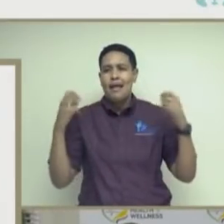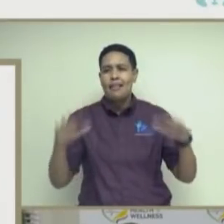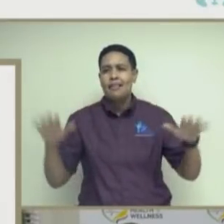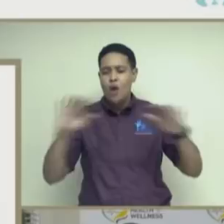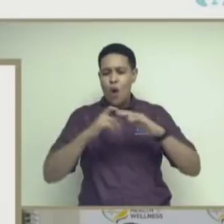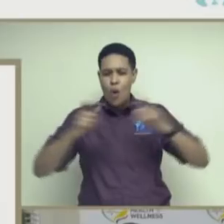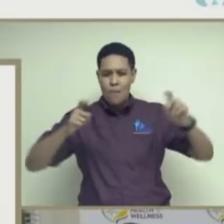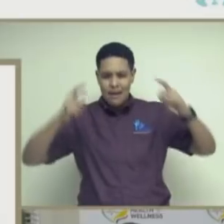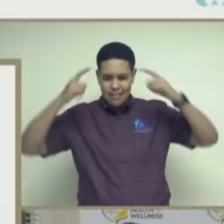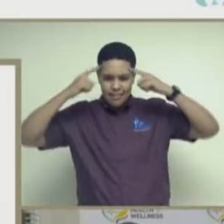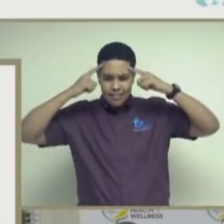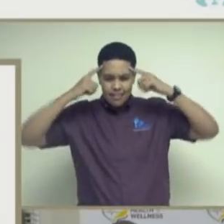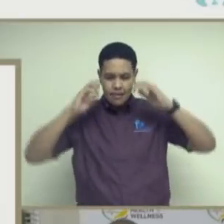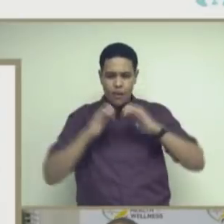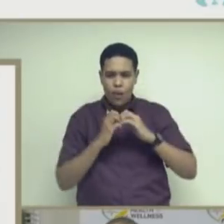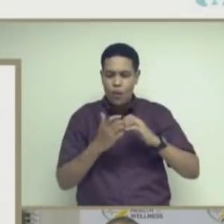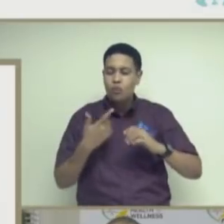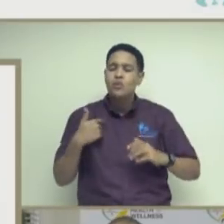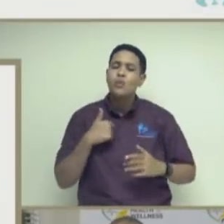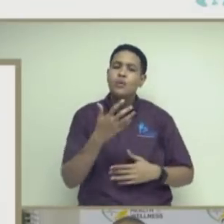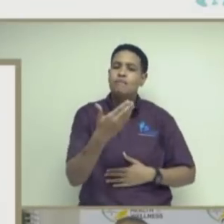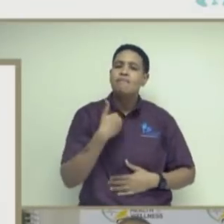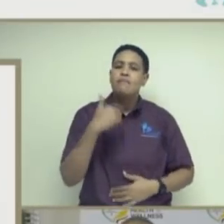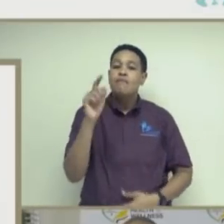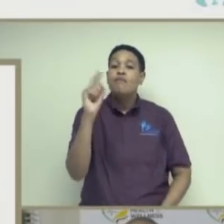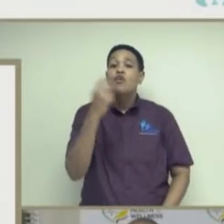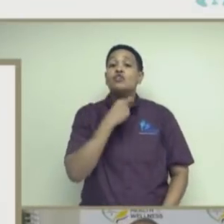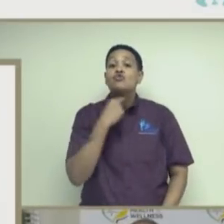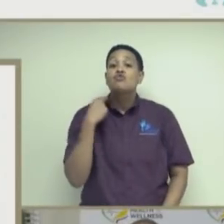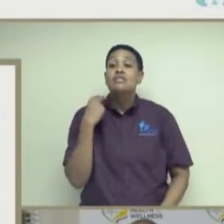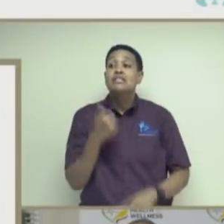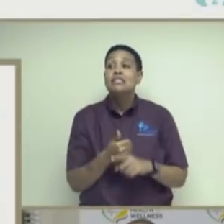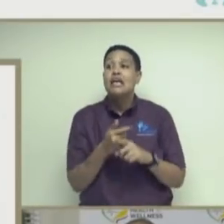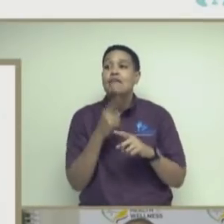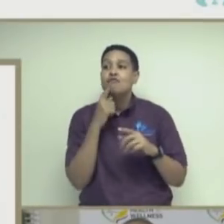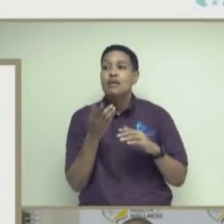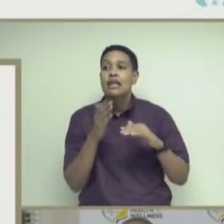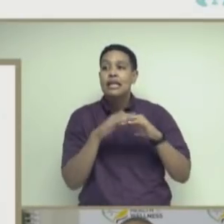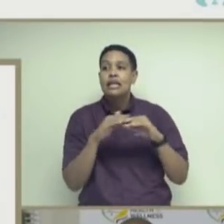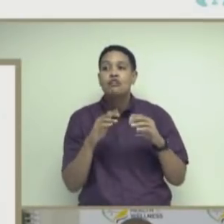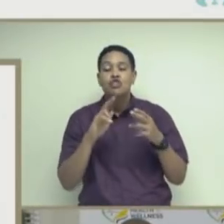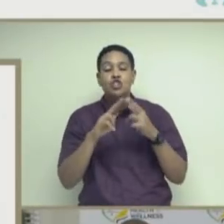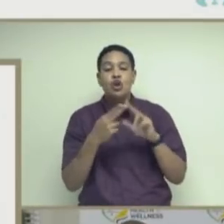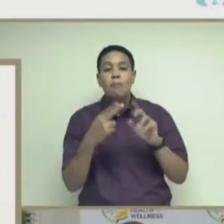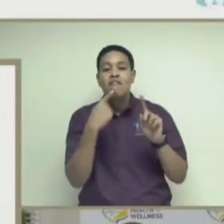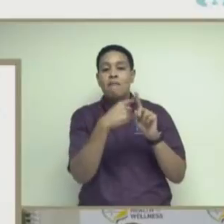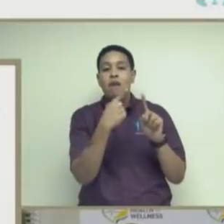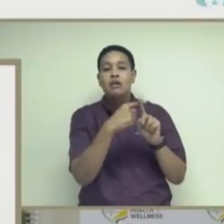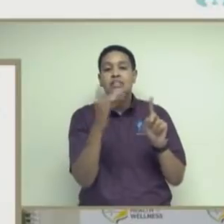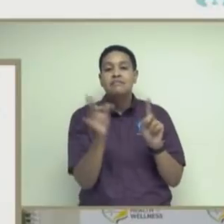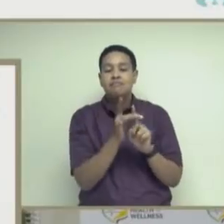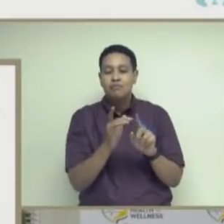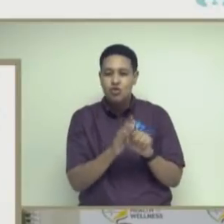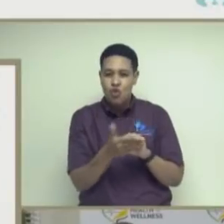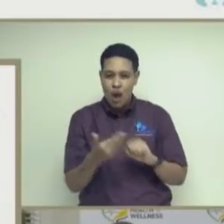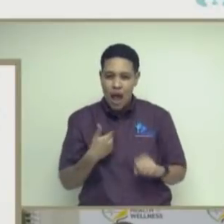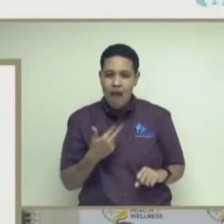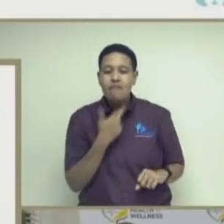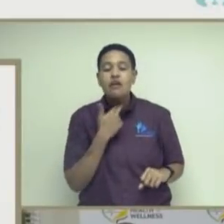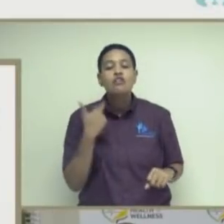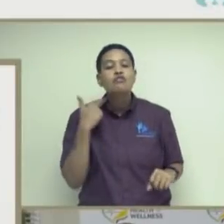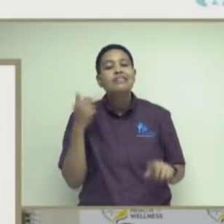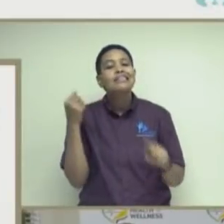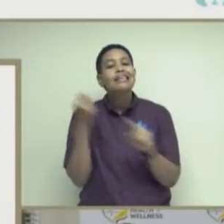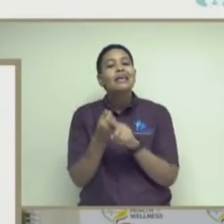setting. So we have the first risk as being the increase in number of positive cases, and the risk